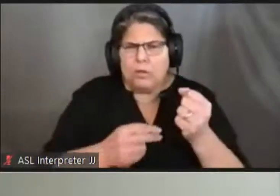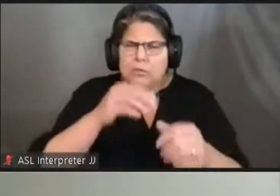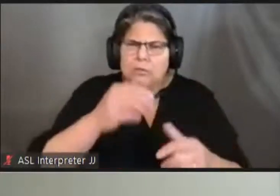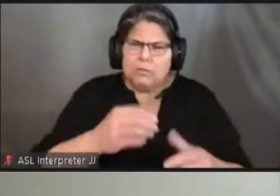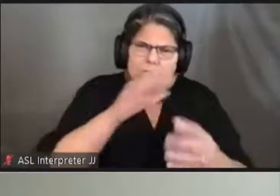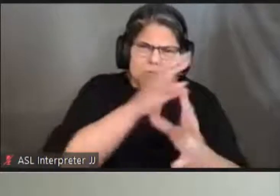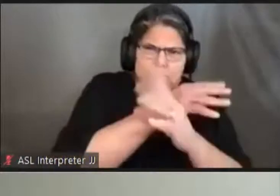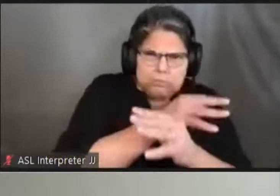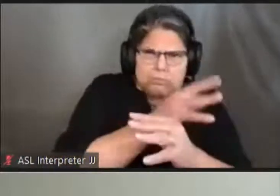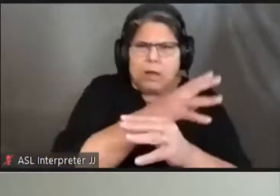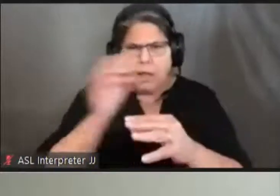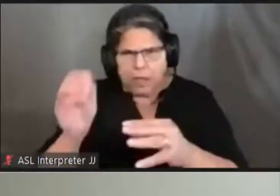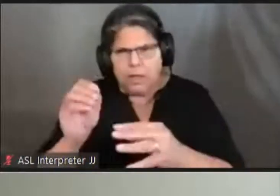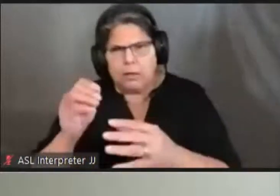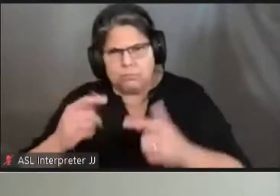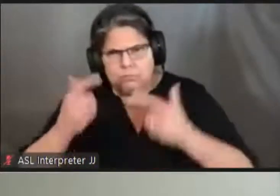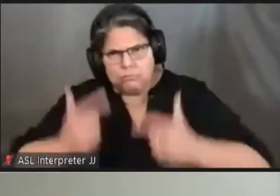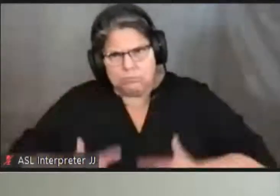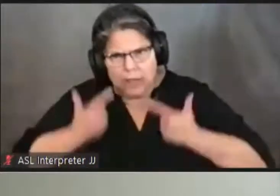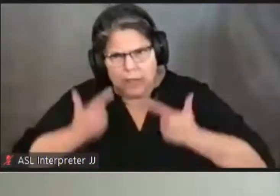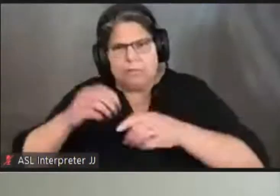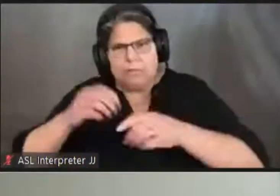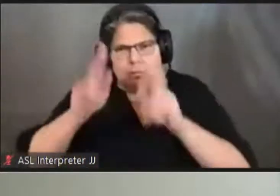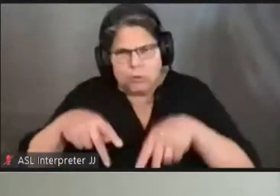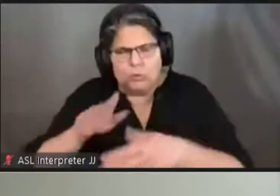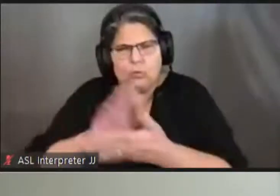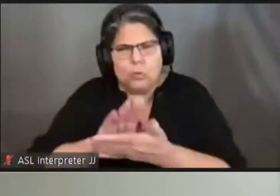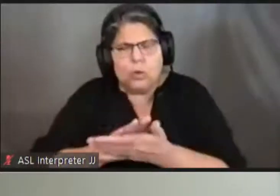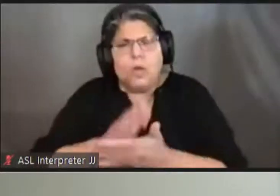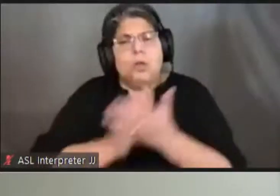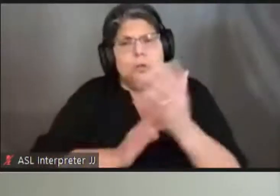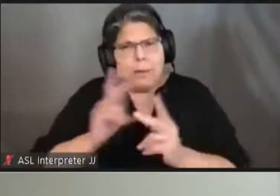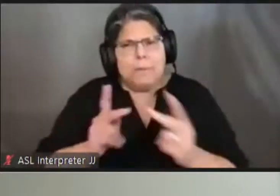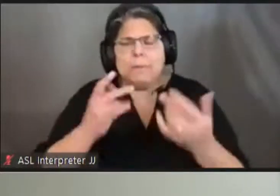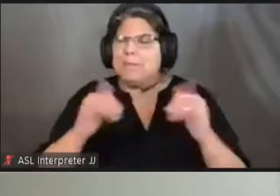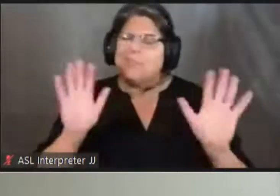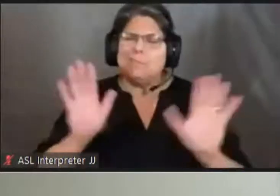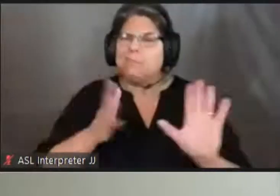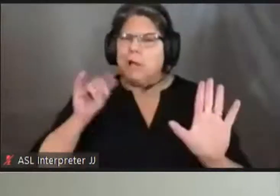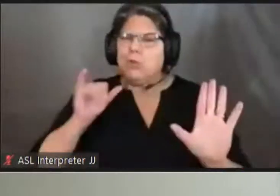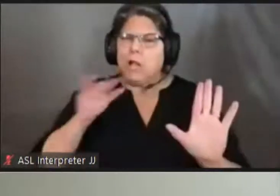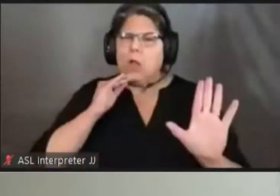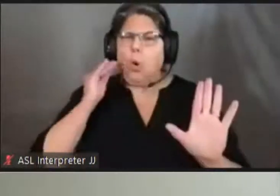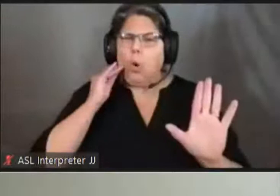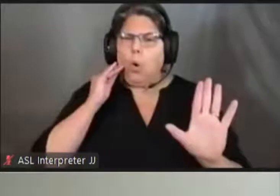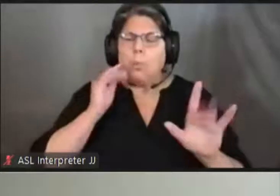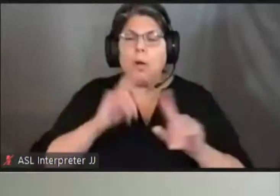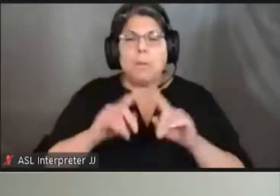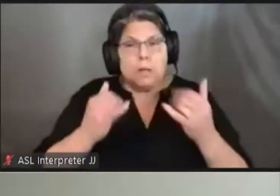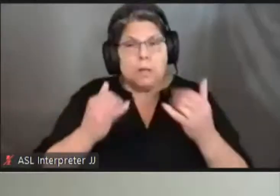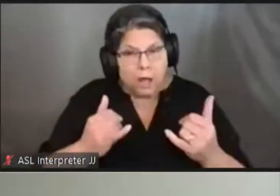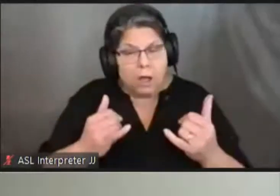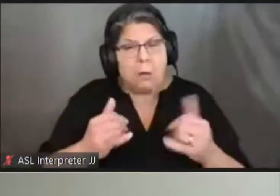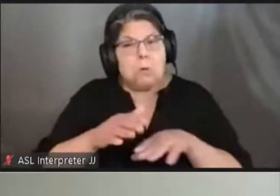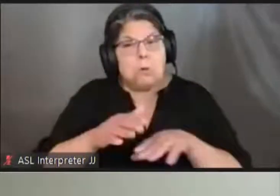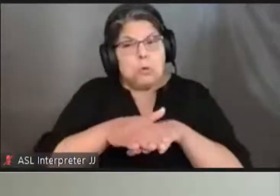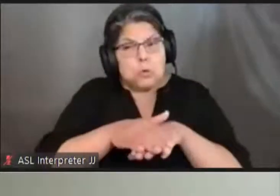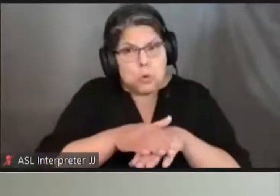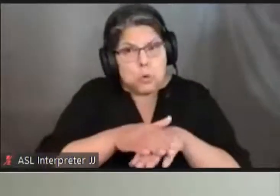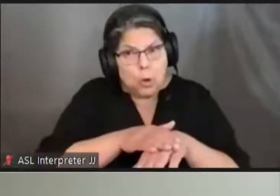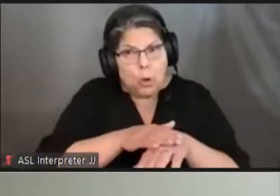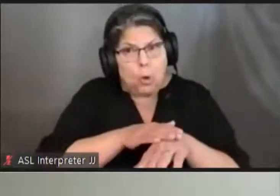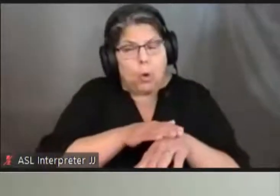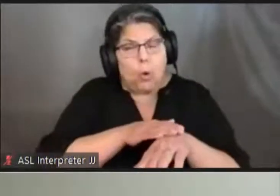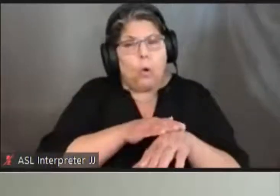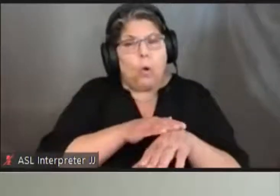are still staying home and hanging back. But I think with the experience slowly starting, we'll be convinced that